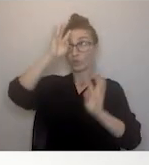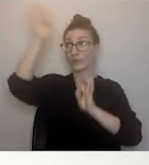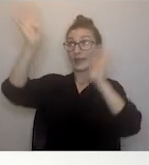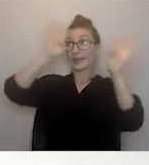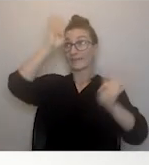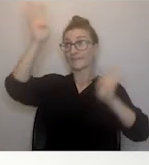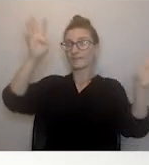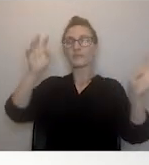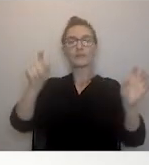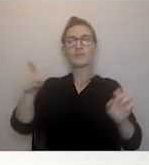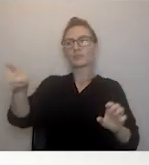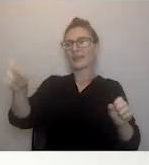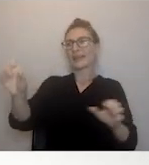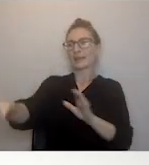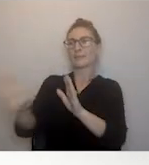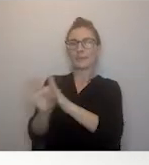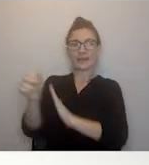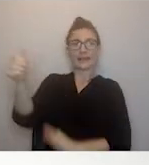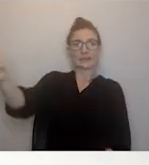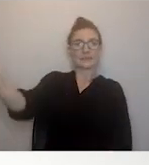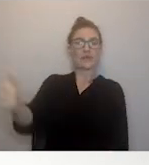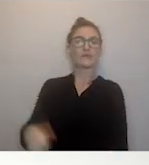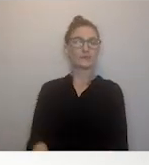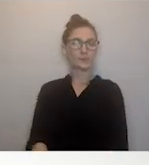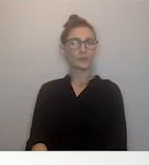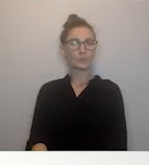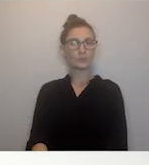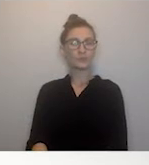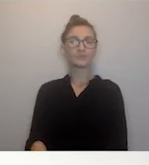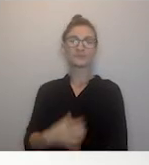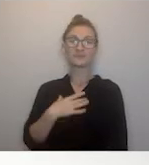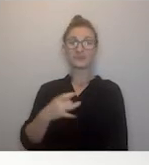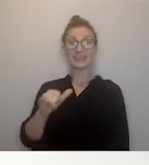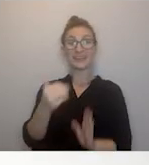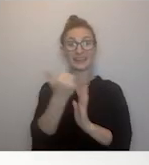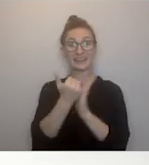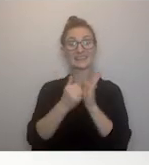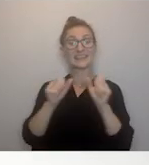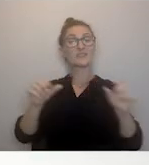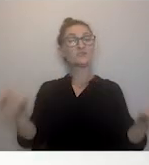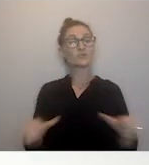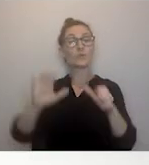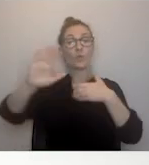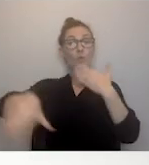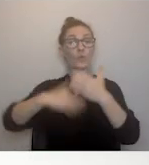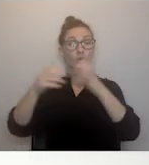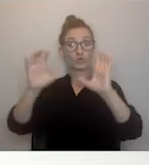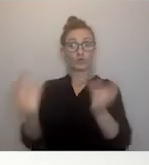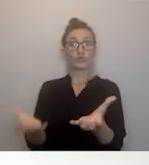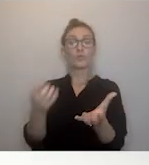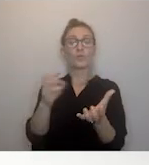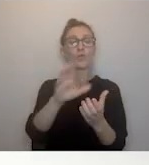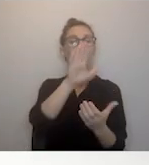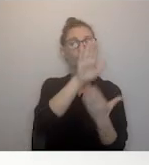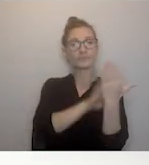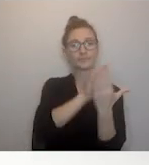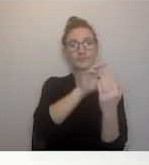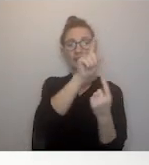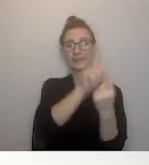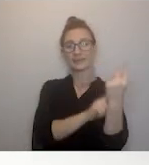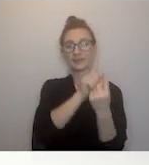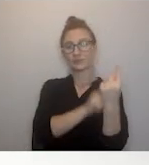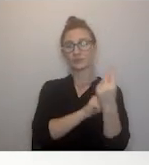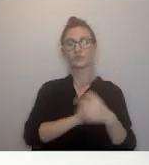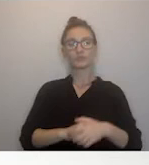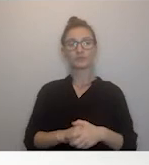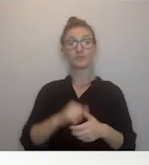creatively, allow them to choose who they are, and then you can go around the room and ask them. I love that this lesson can be done in whole groups or with individuals.